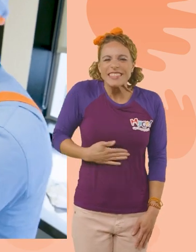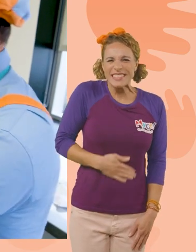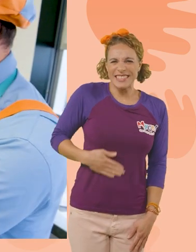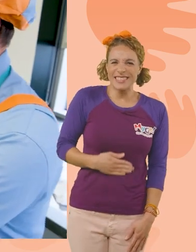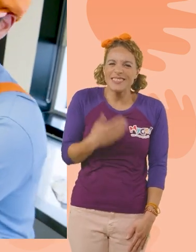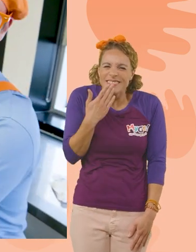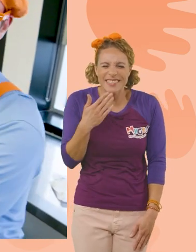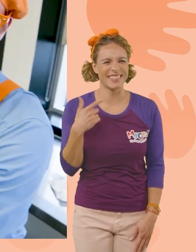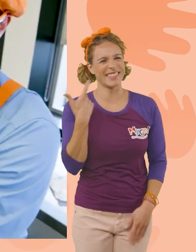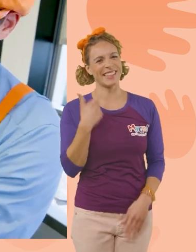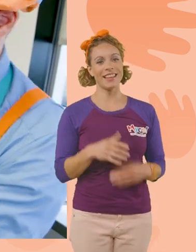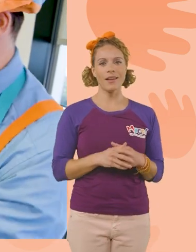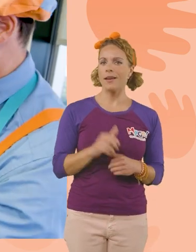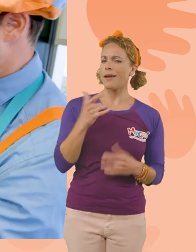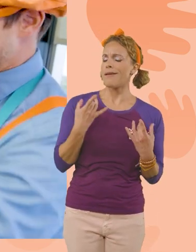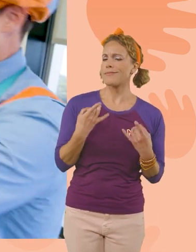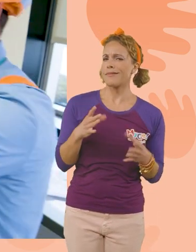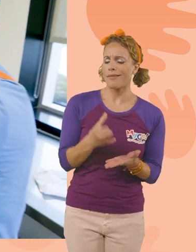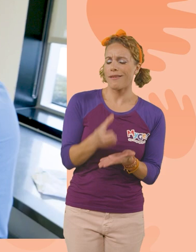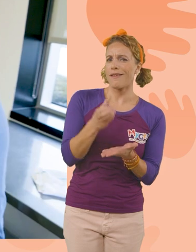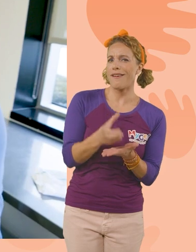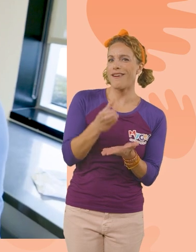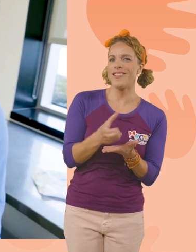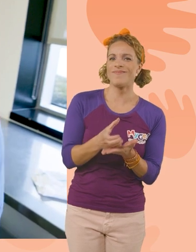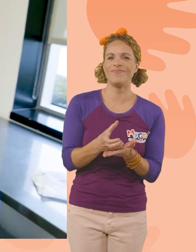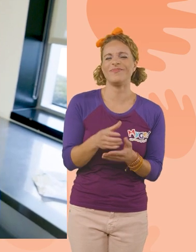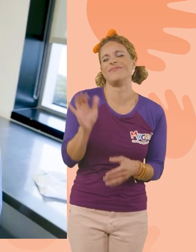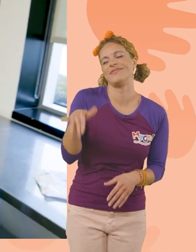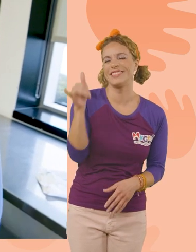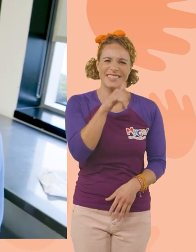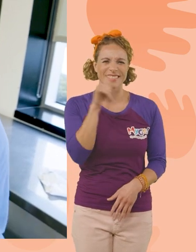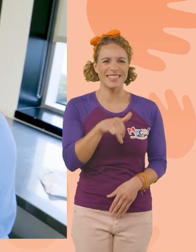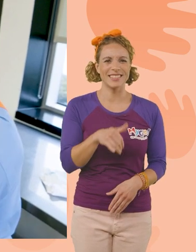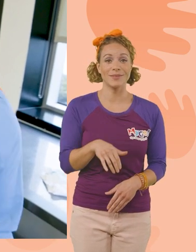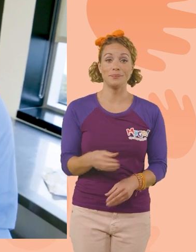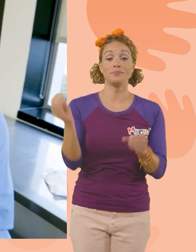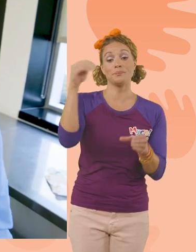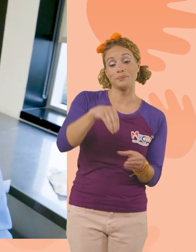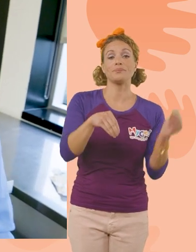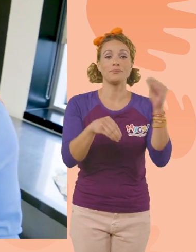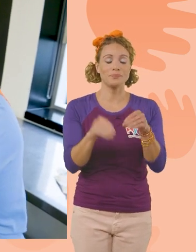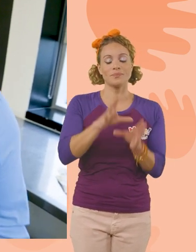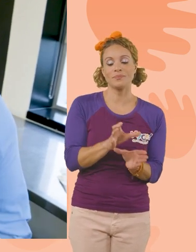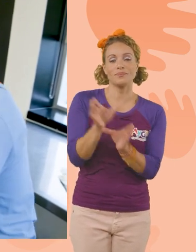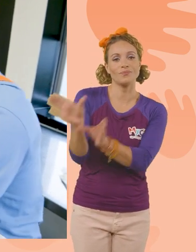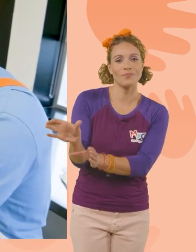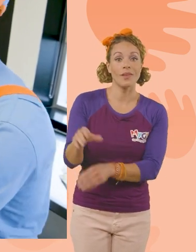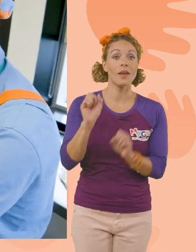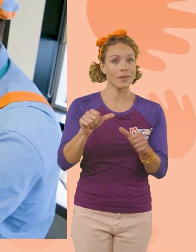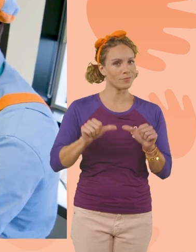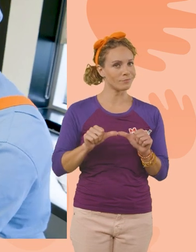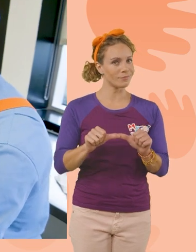yummy. And it doesn't like containers. That's silly. Okay, let's put these back in here so then we